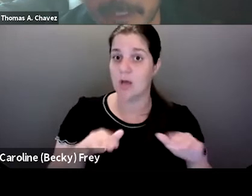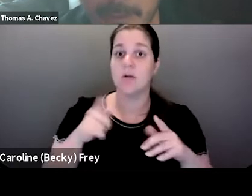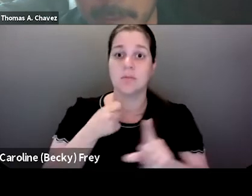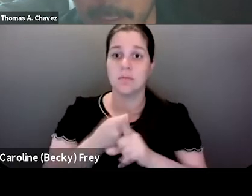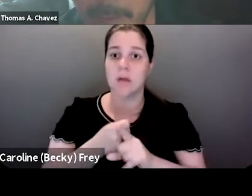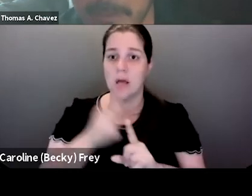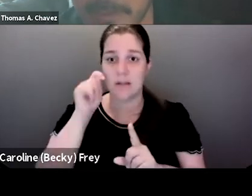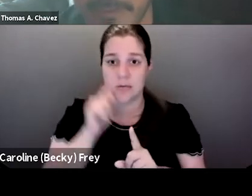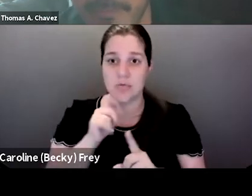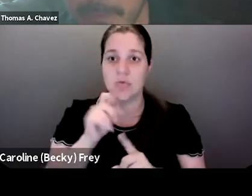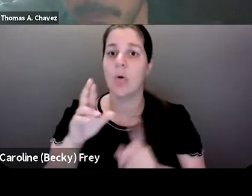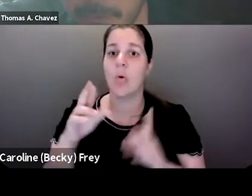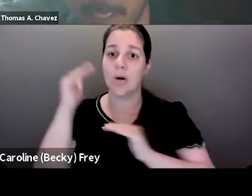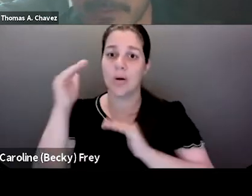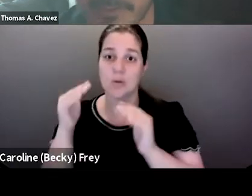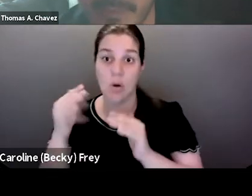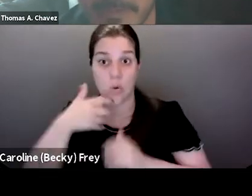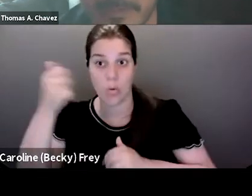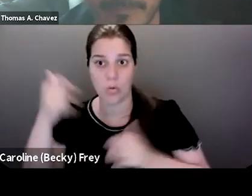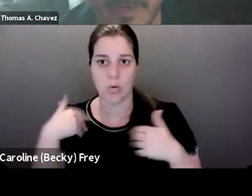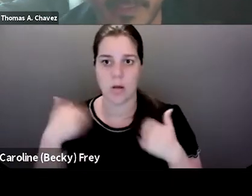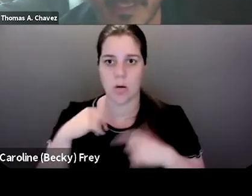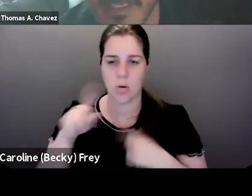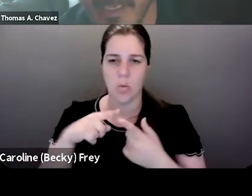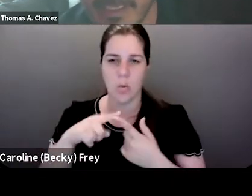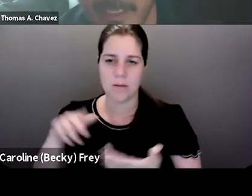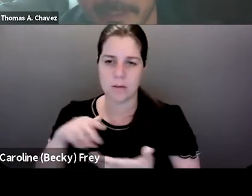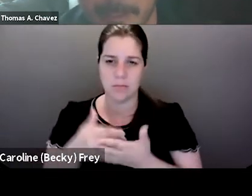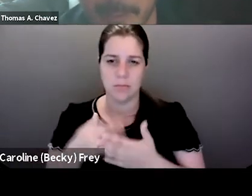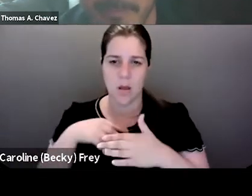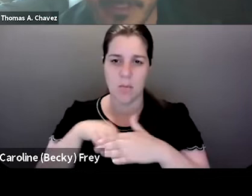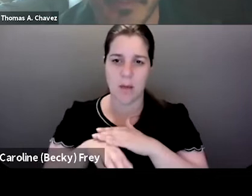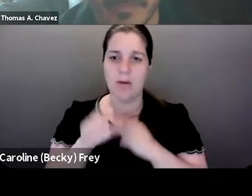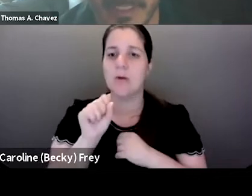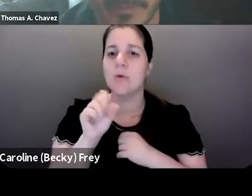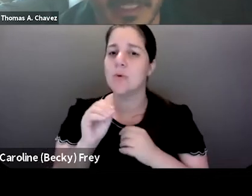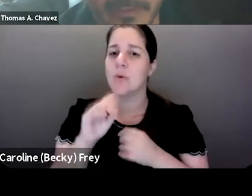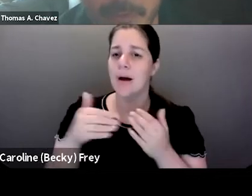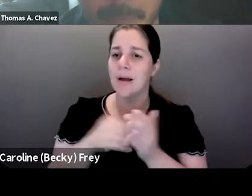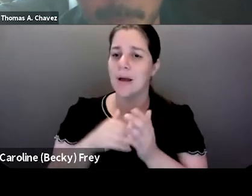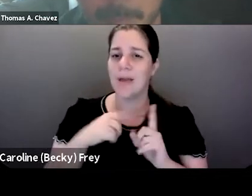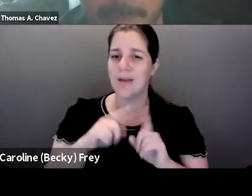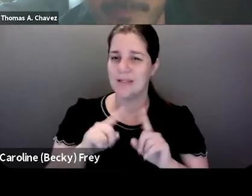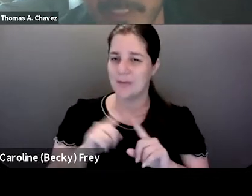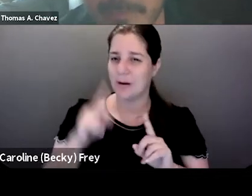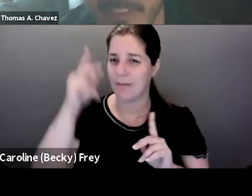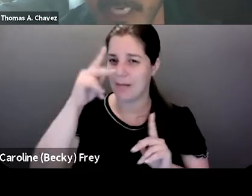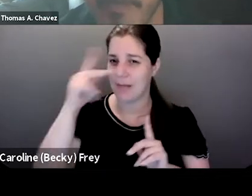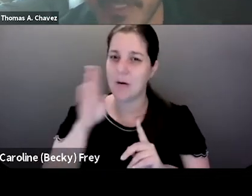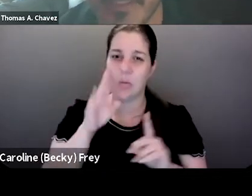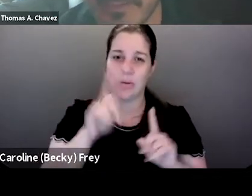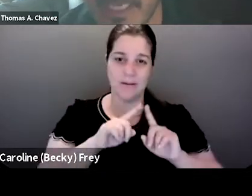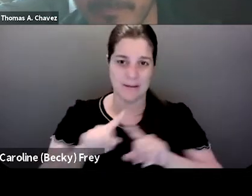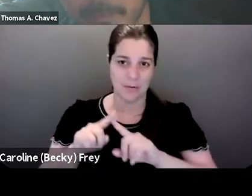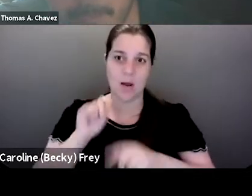adult or adult? Different social attitudes and policies vary among minoritized groups and will vary from time to